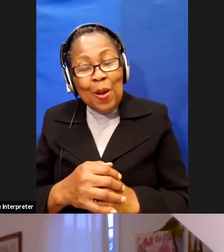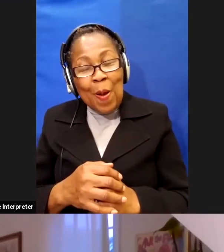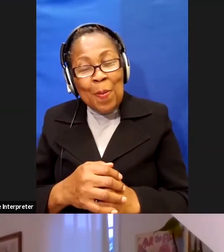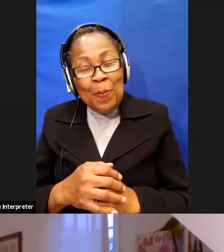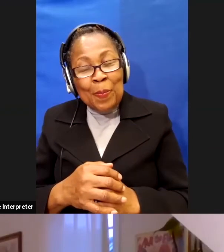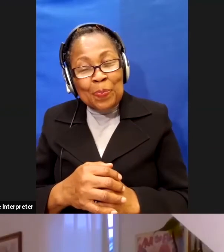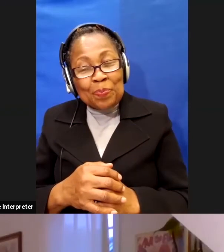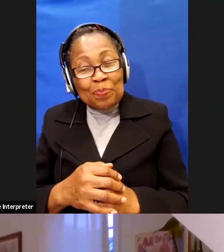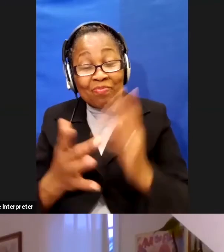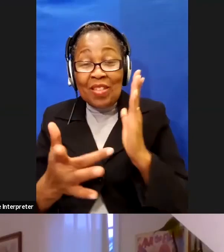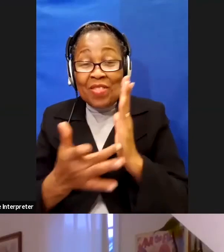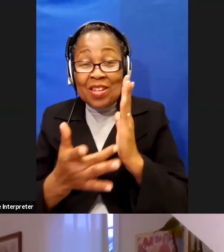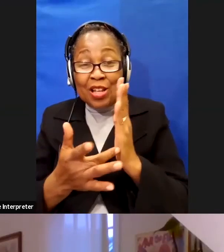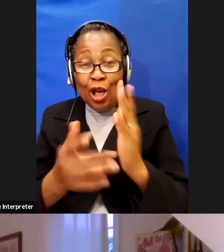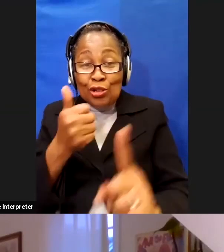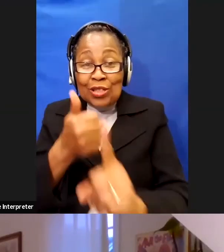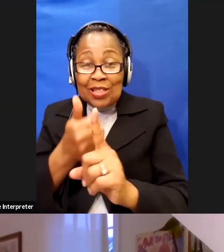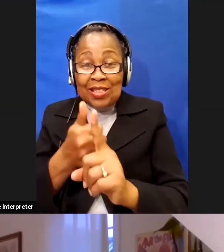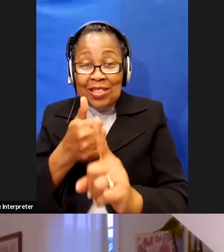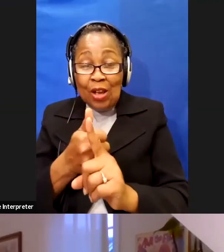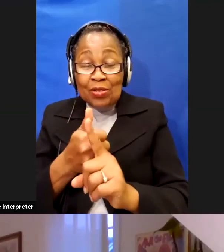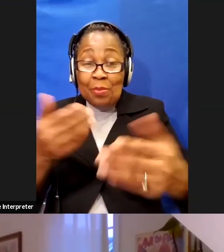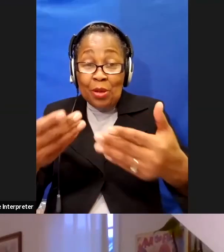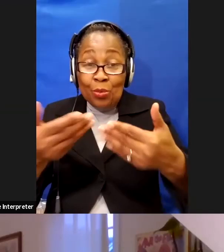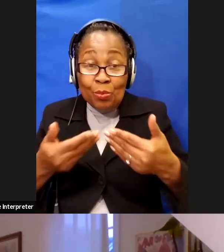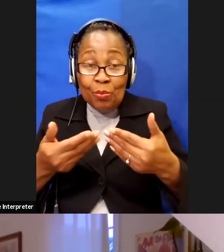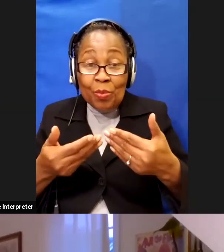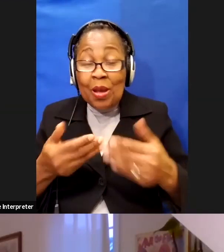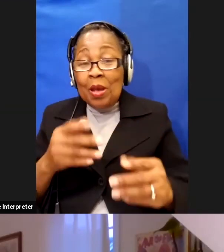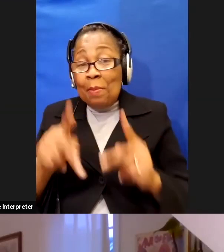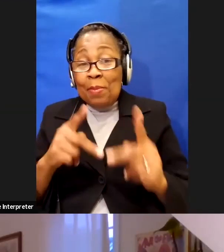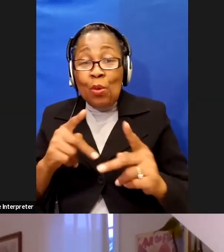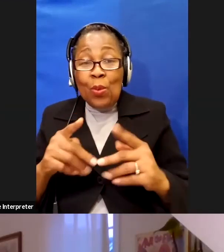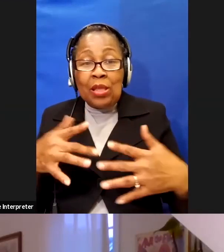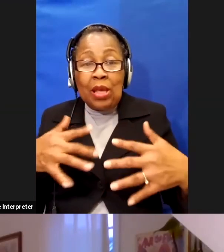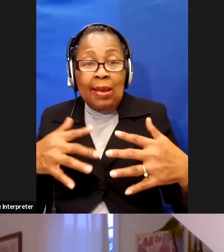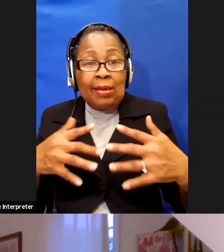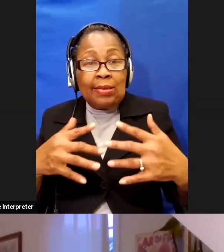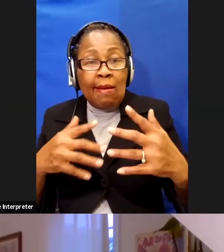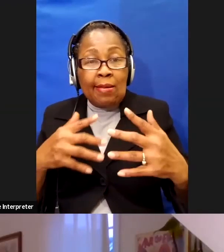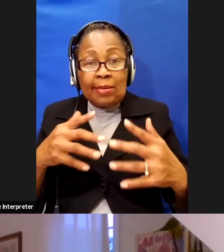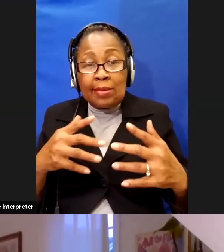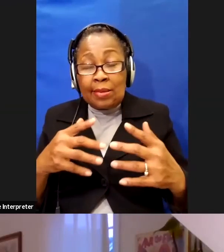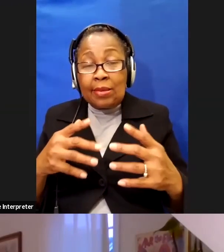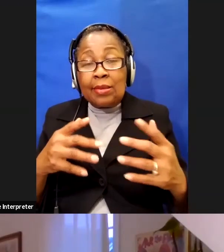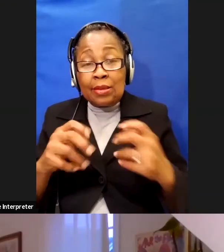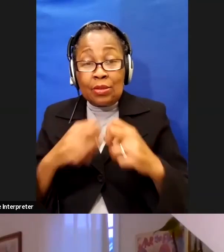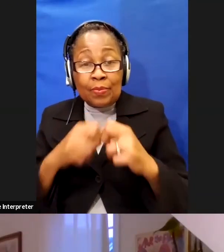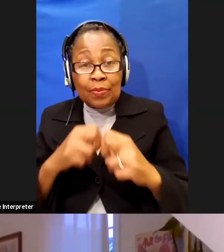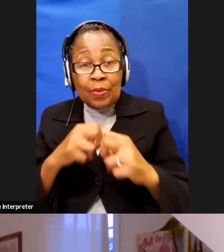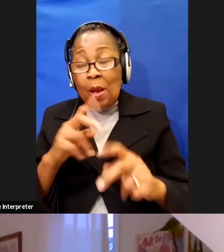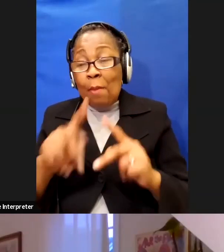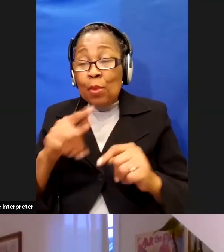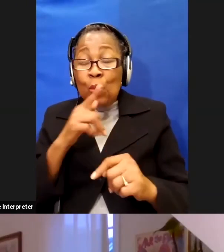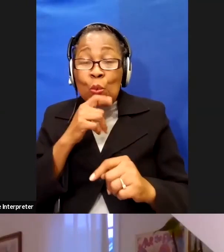The technology itself can be welcoming. People with anxiety disorder, people who are less comfortable with